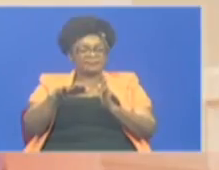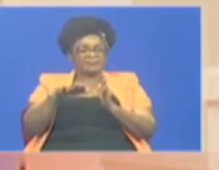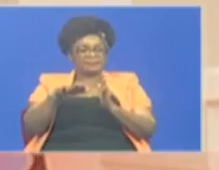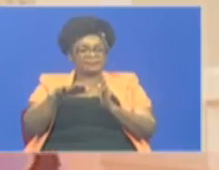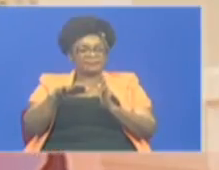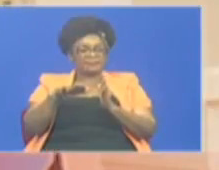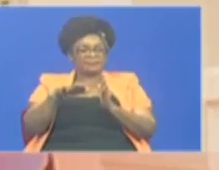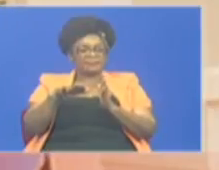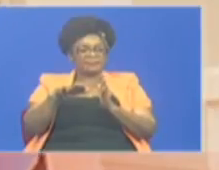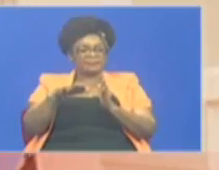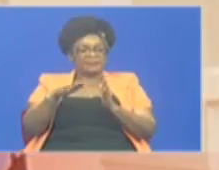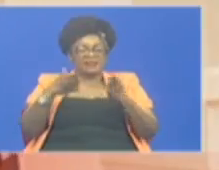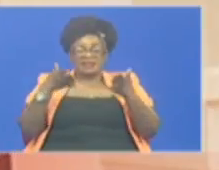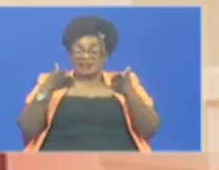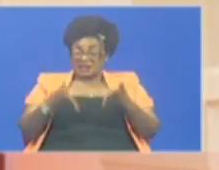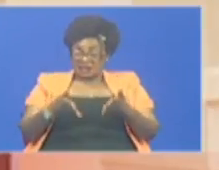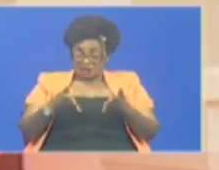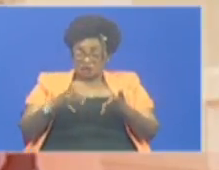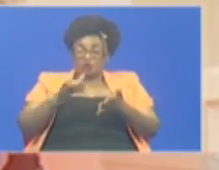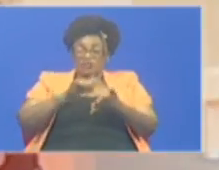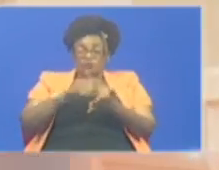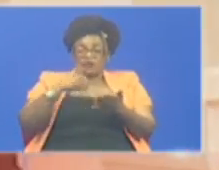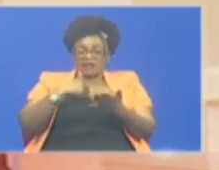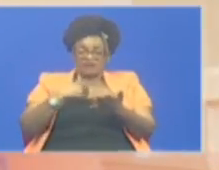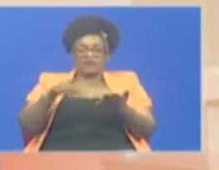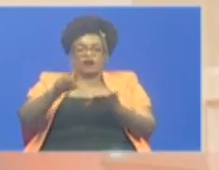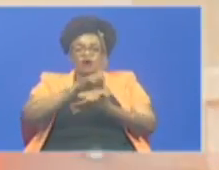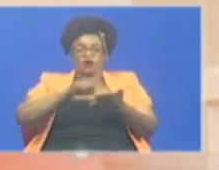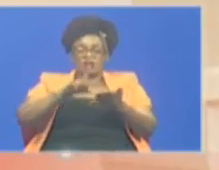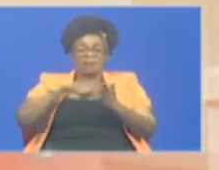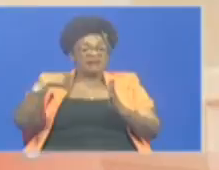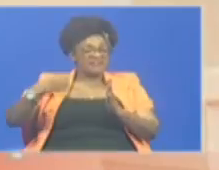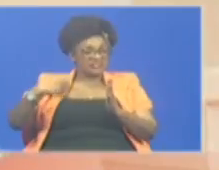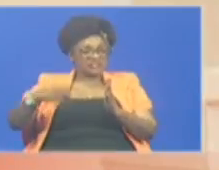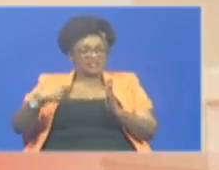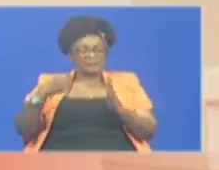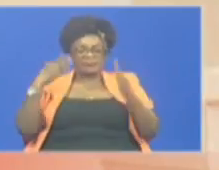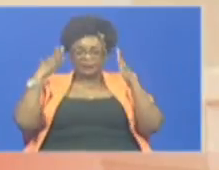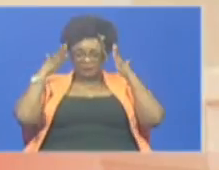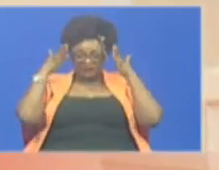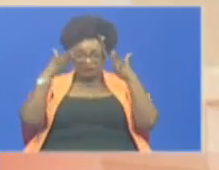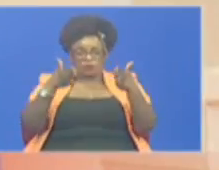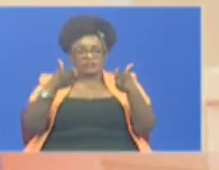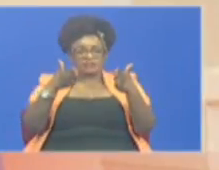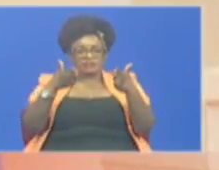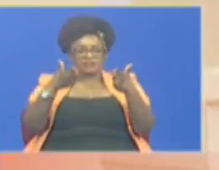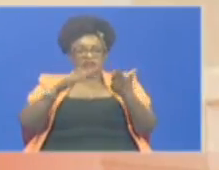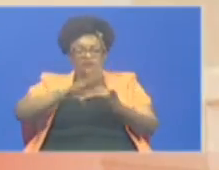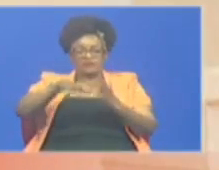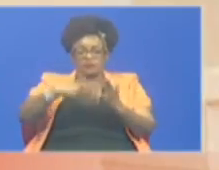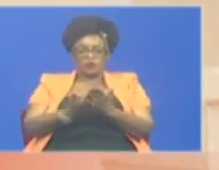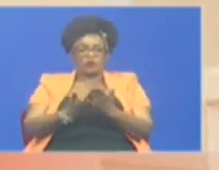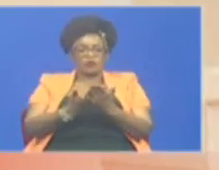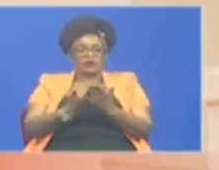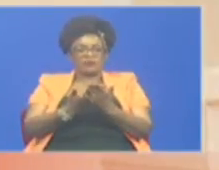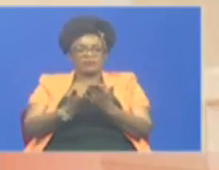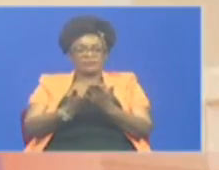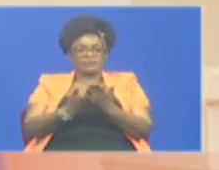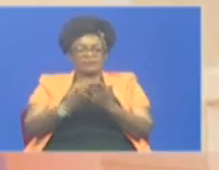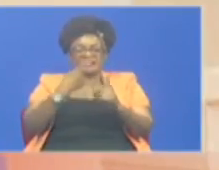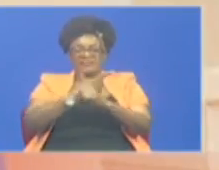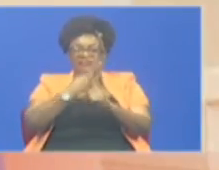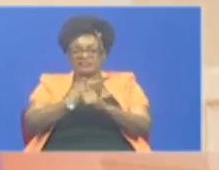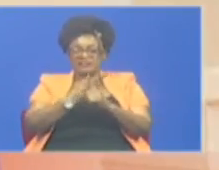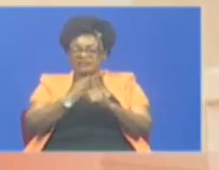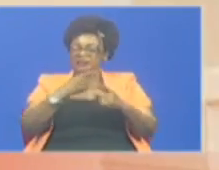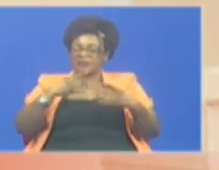Now that these products are being manufactured locally, the focus for all purchasing parties